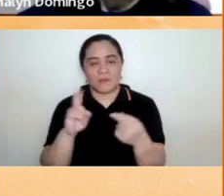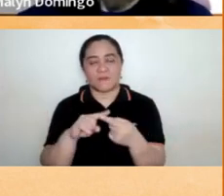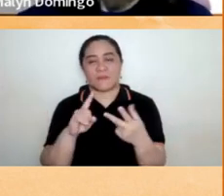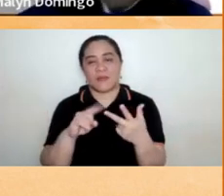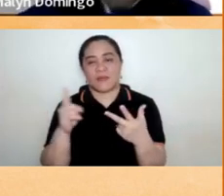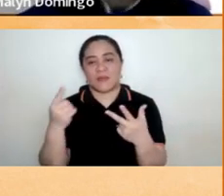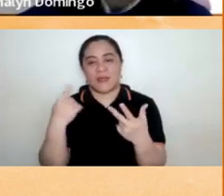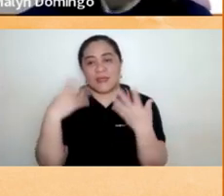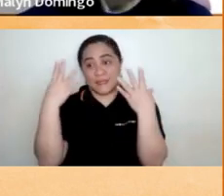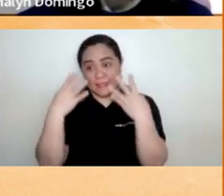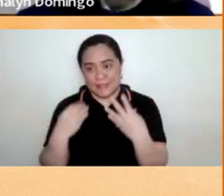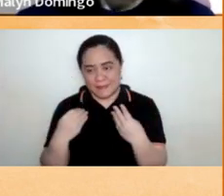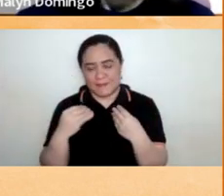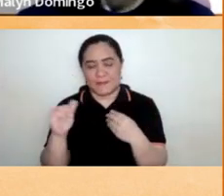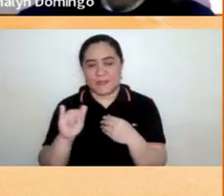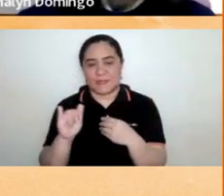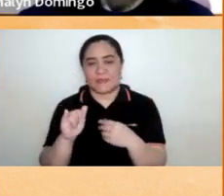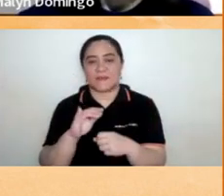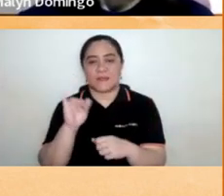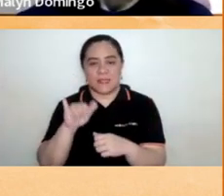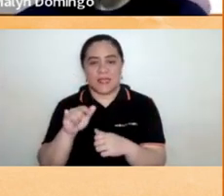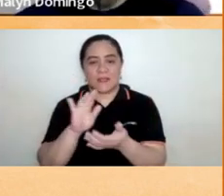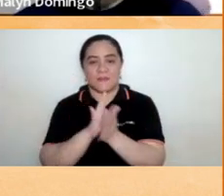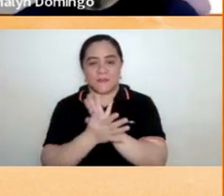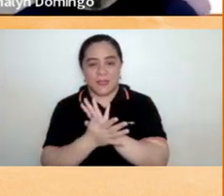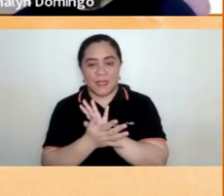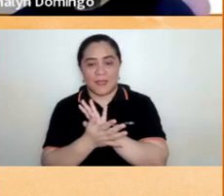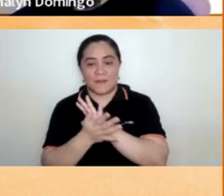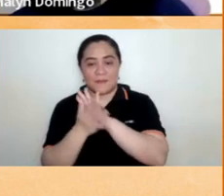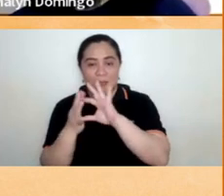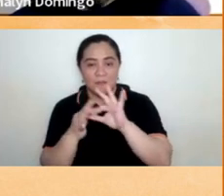found very helpful in deactivating the amygdala.